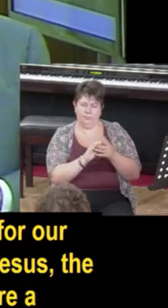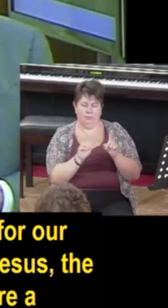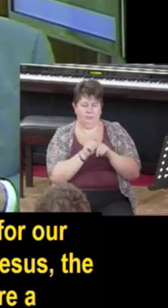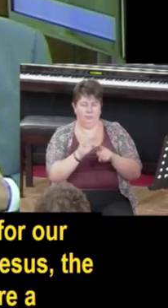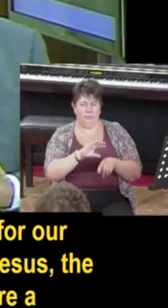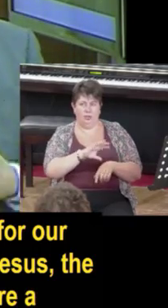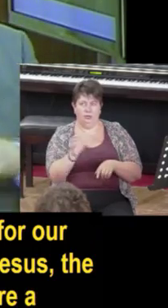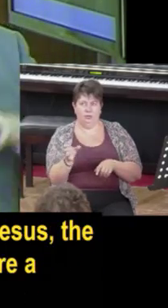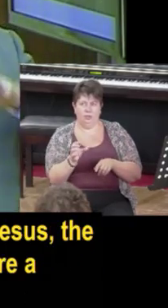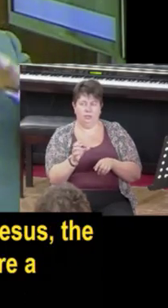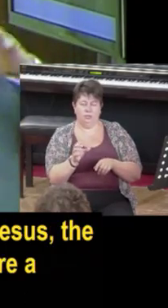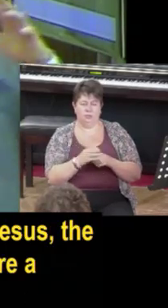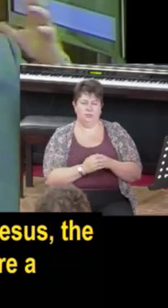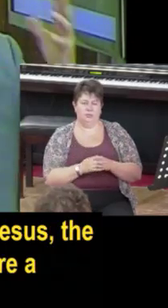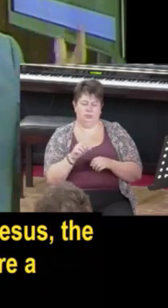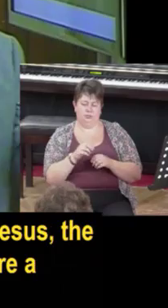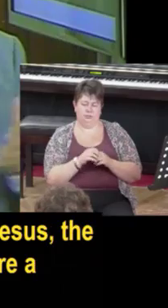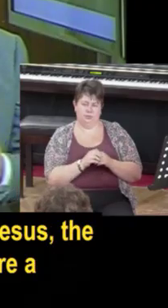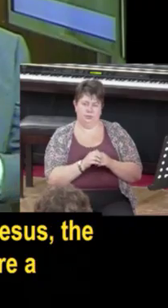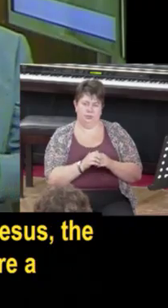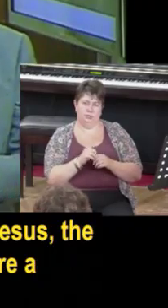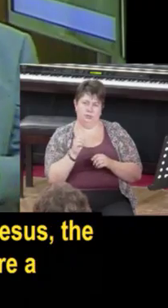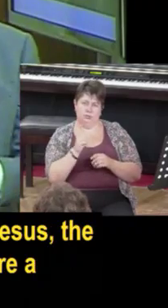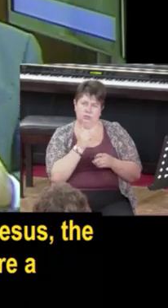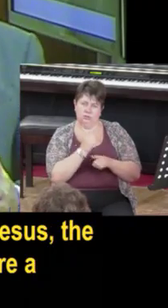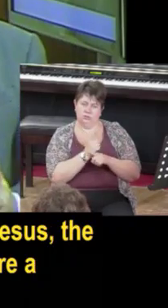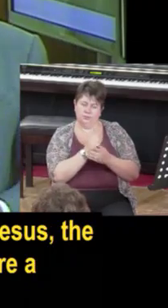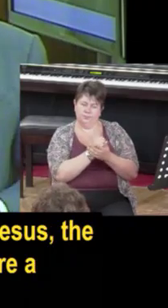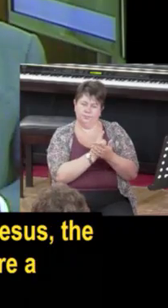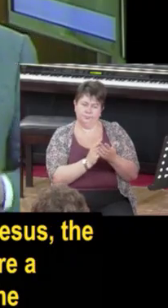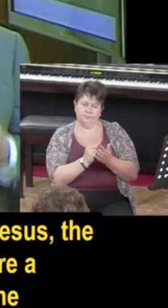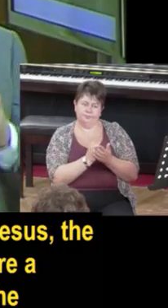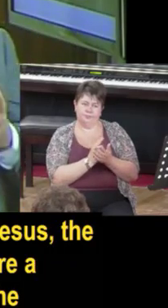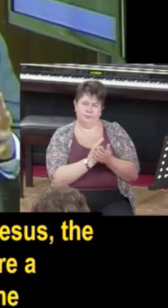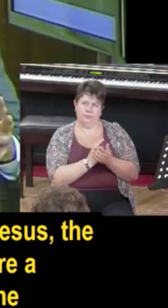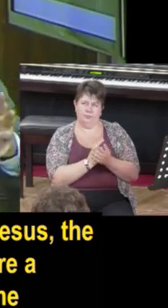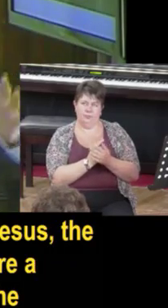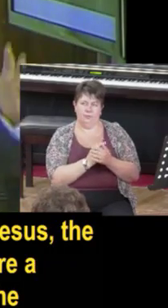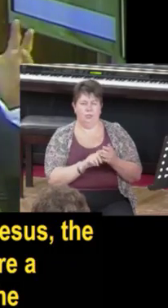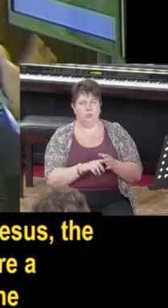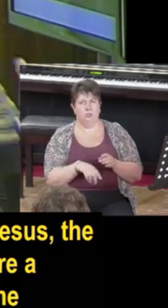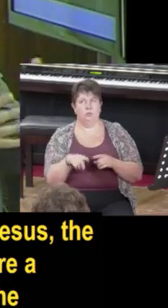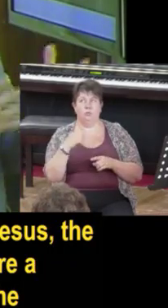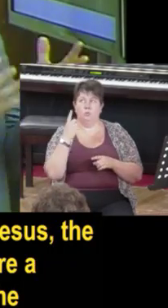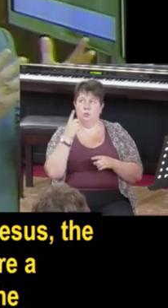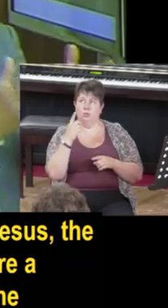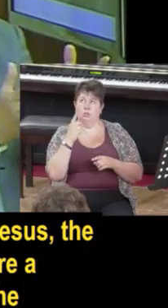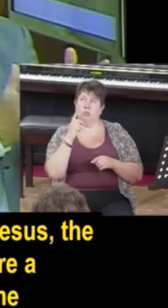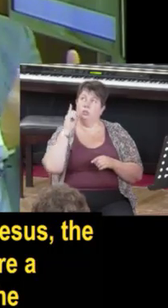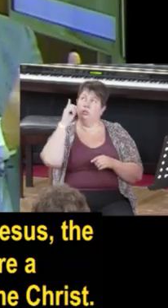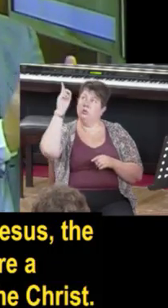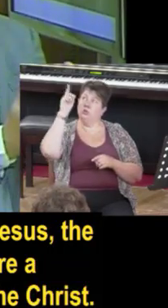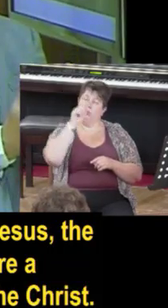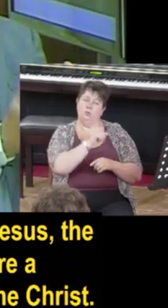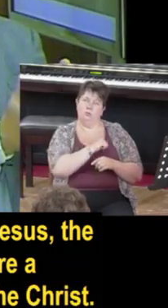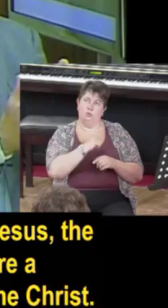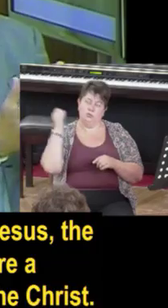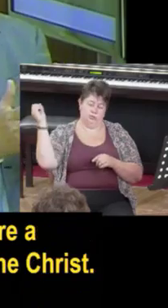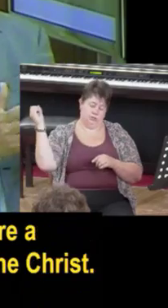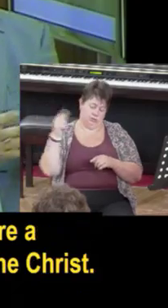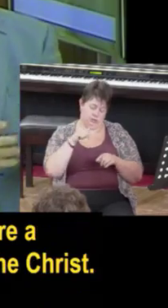word. But basically what it's talking about is the one that God promised to send into the